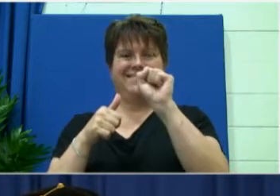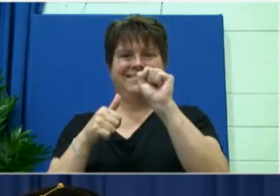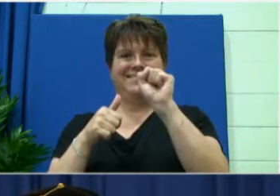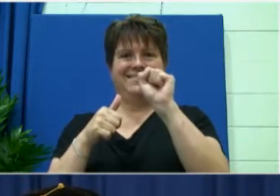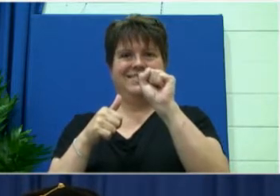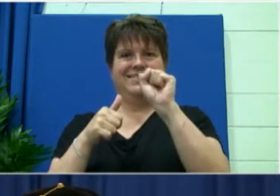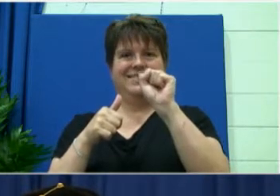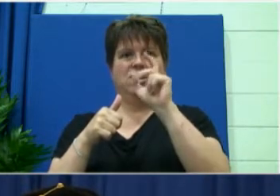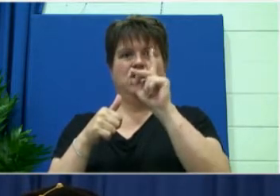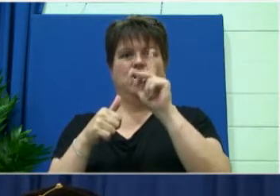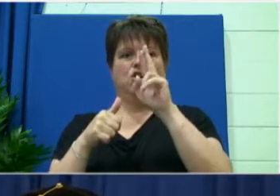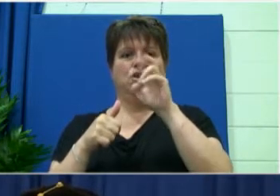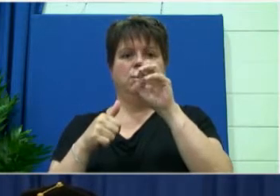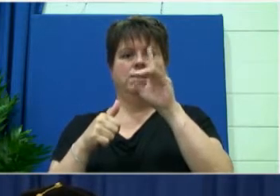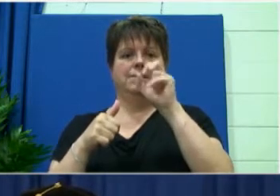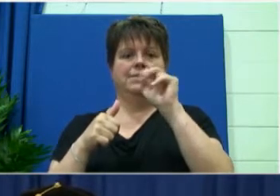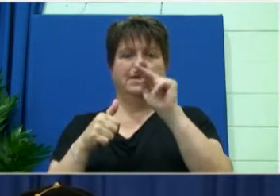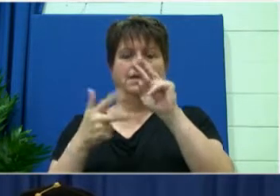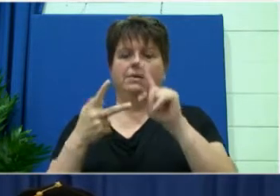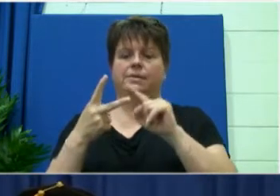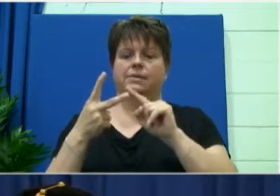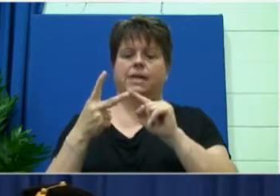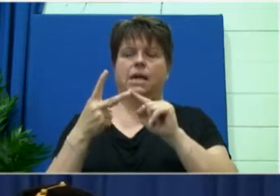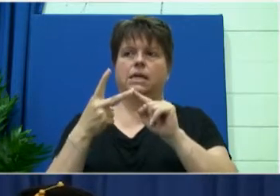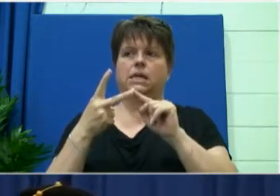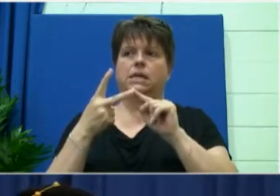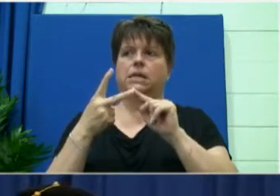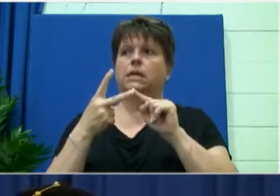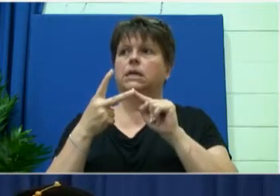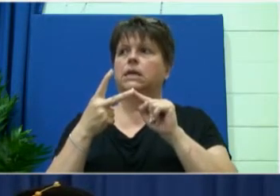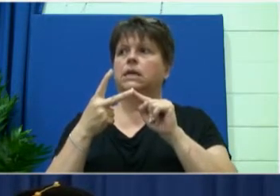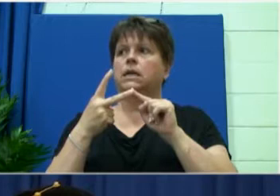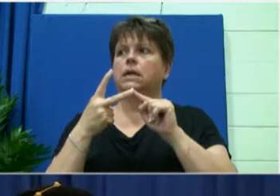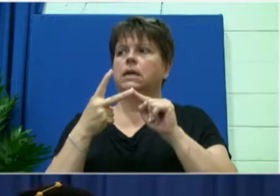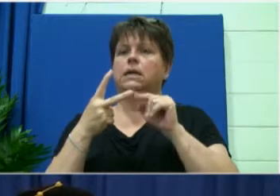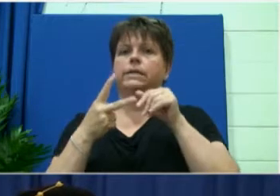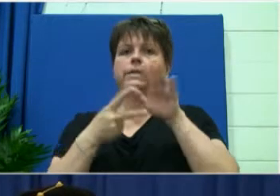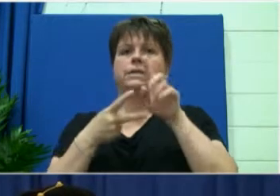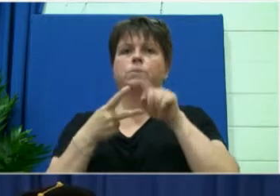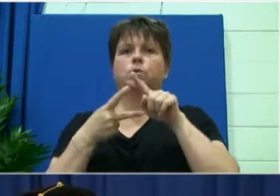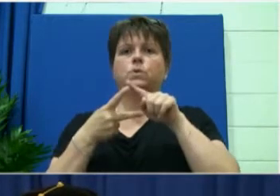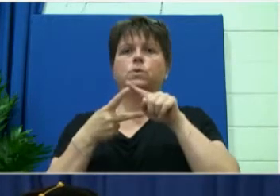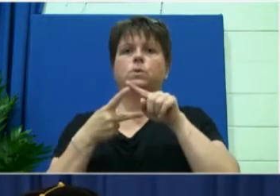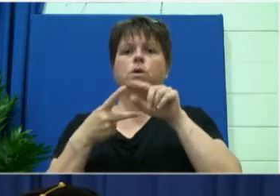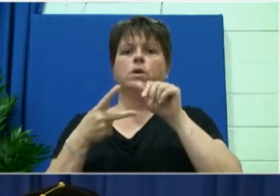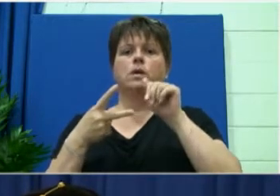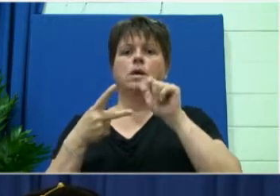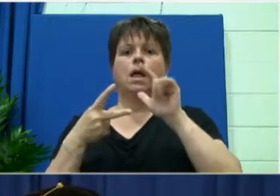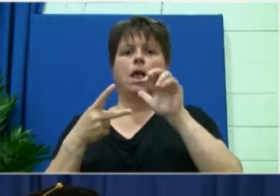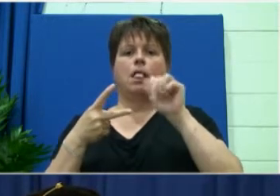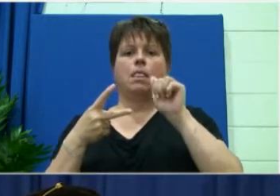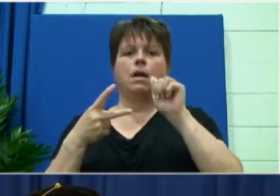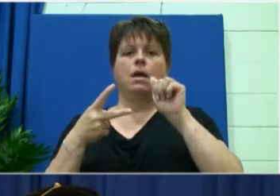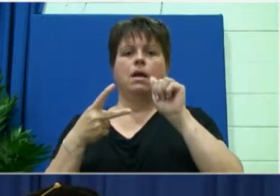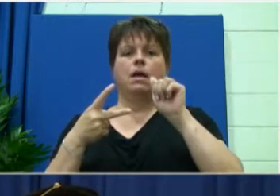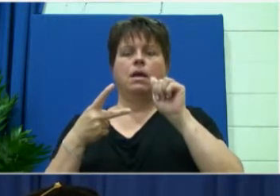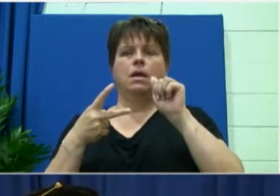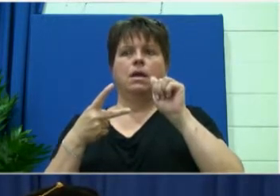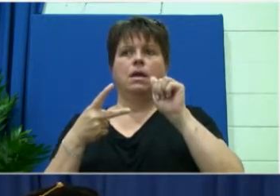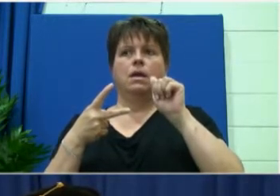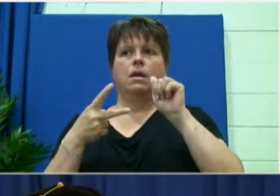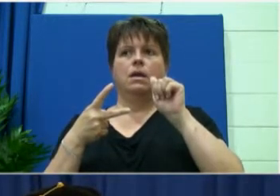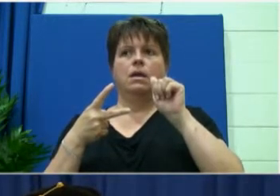in Kyrgyzstan, and second, he was deployed to Ala